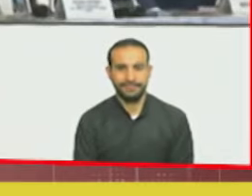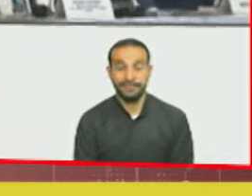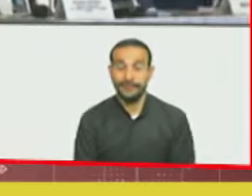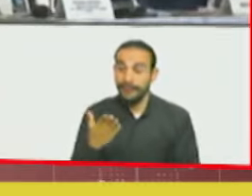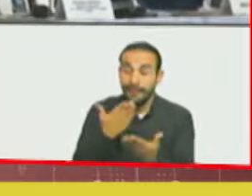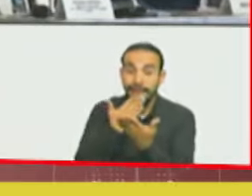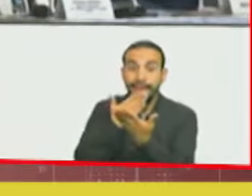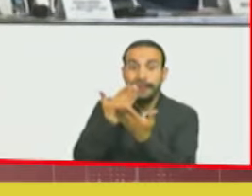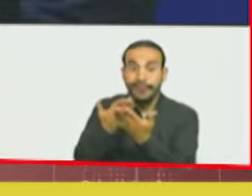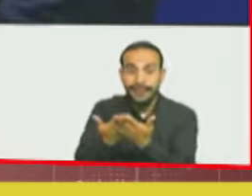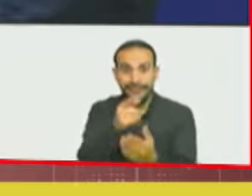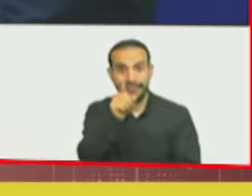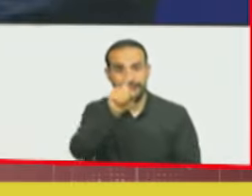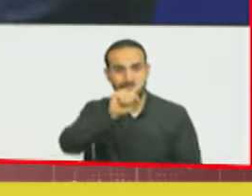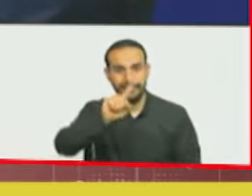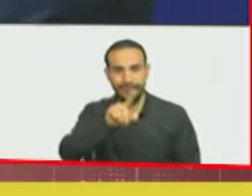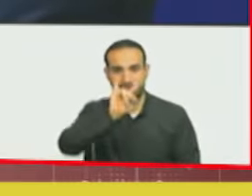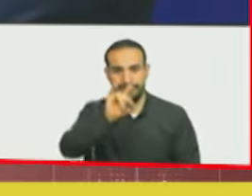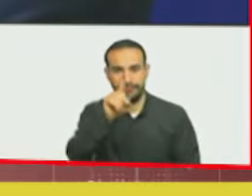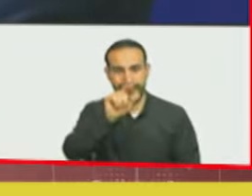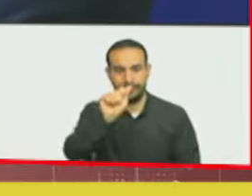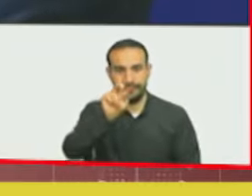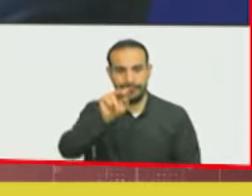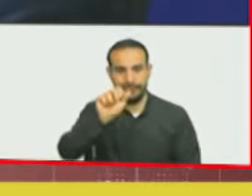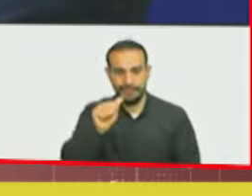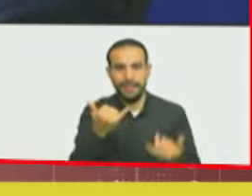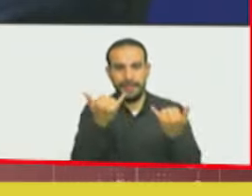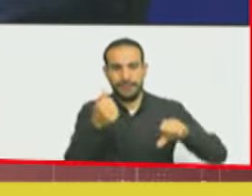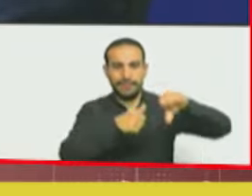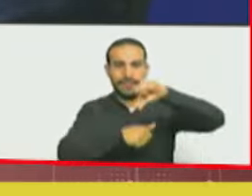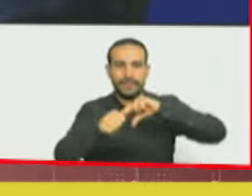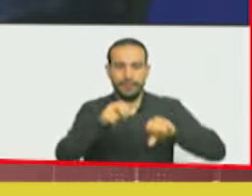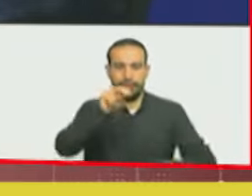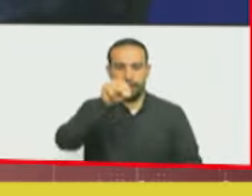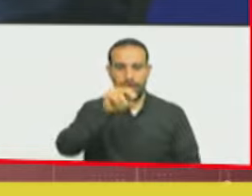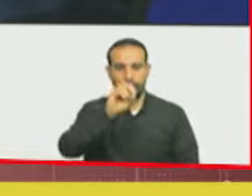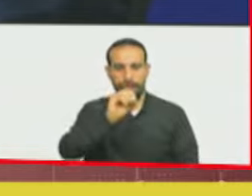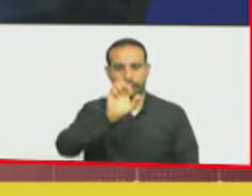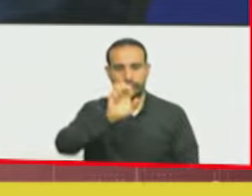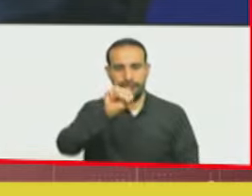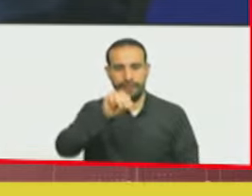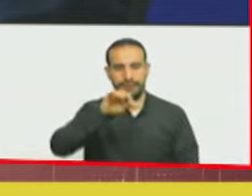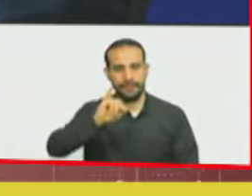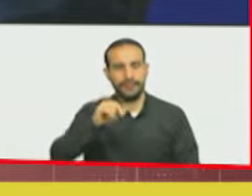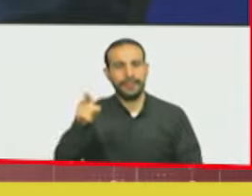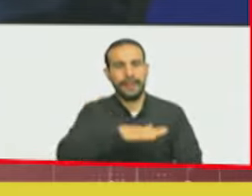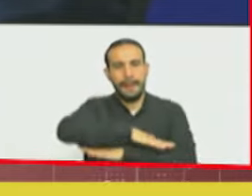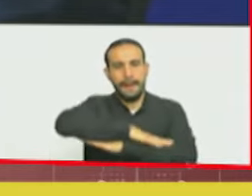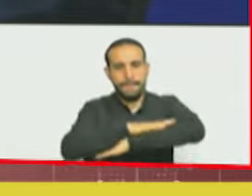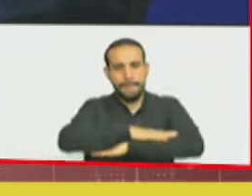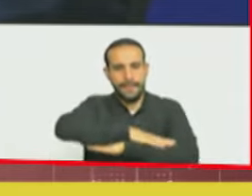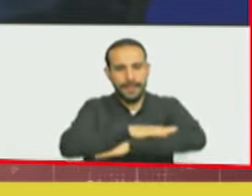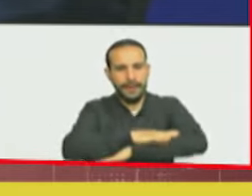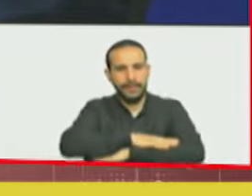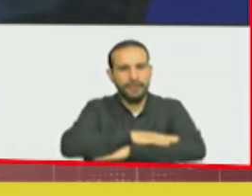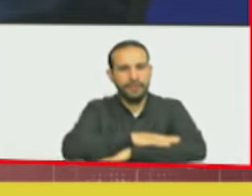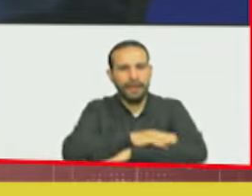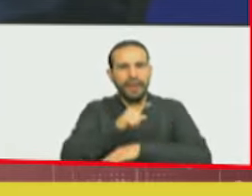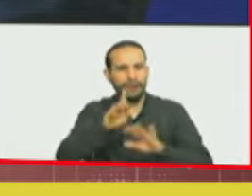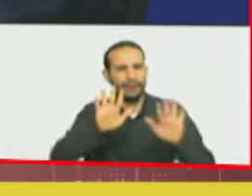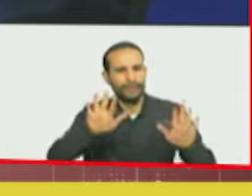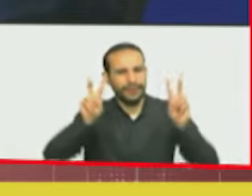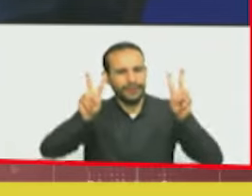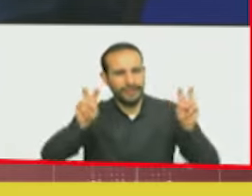the social policies are going to be implemented to reduce the inequality. Not only that, to